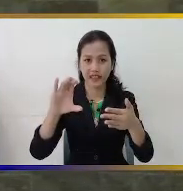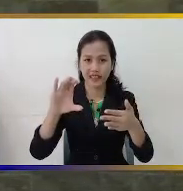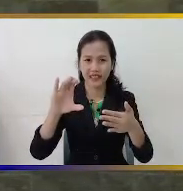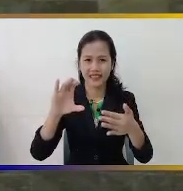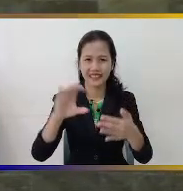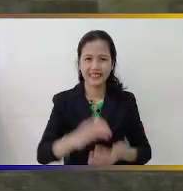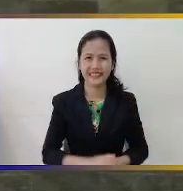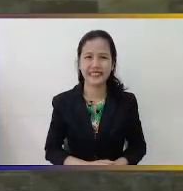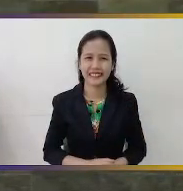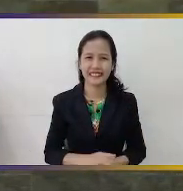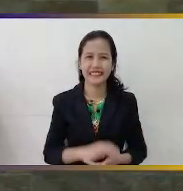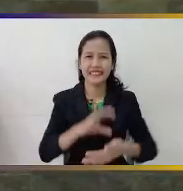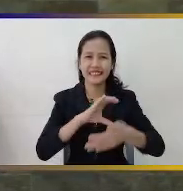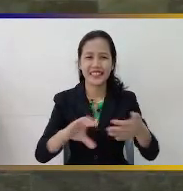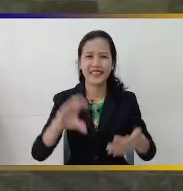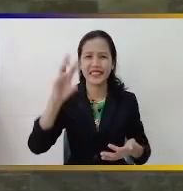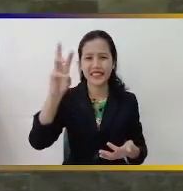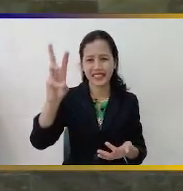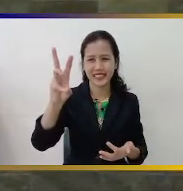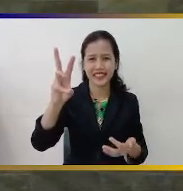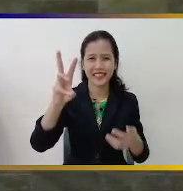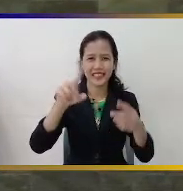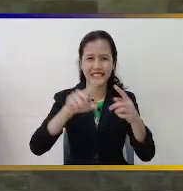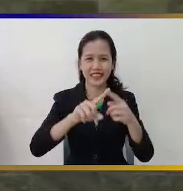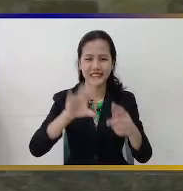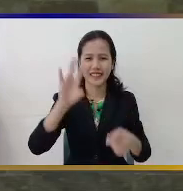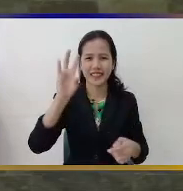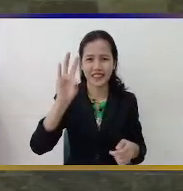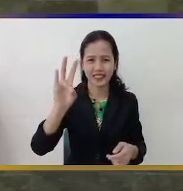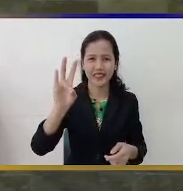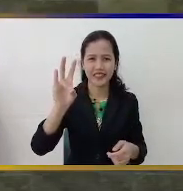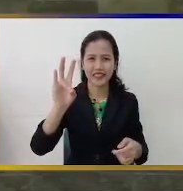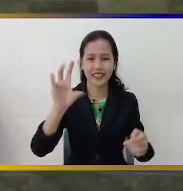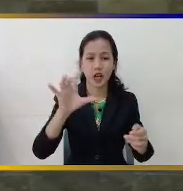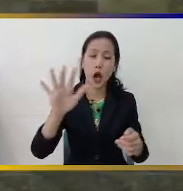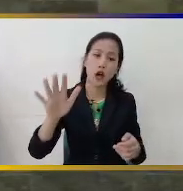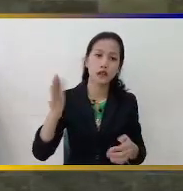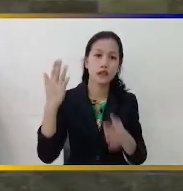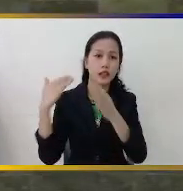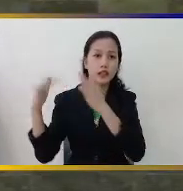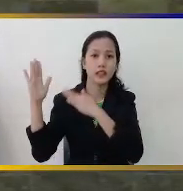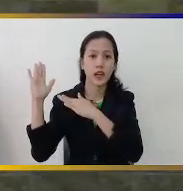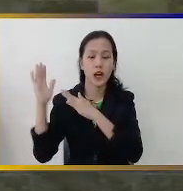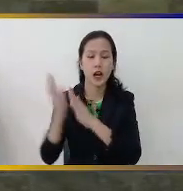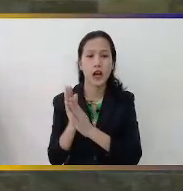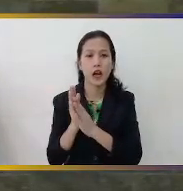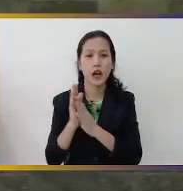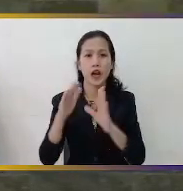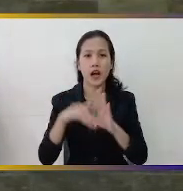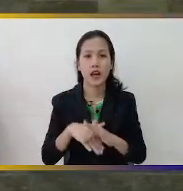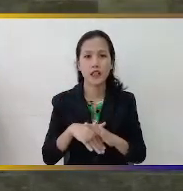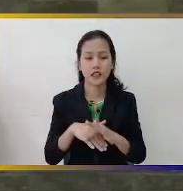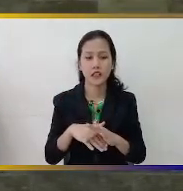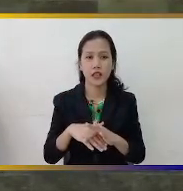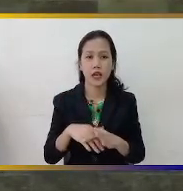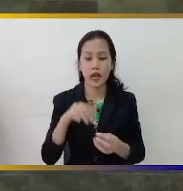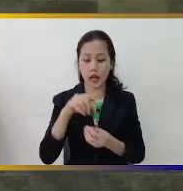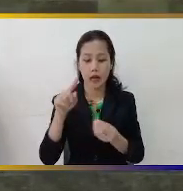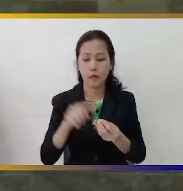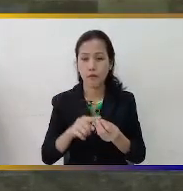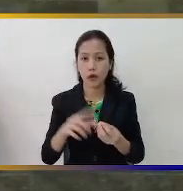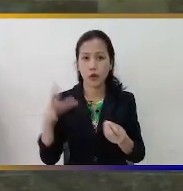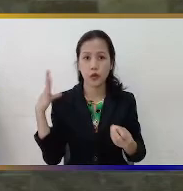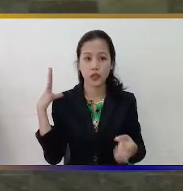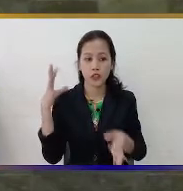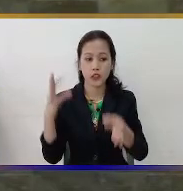7. Now, dito naman po kanina, doon sa first outline is about sa impending judgment proclaim.